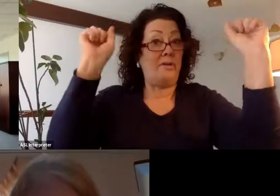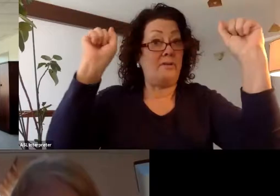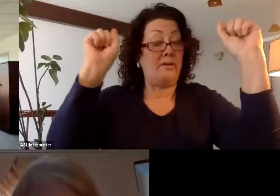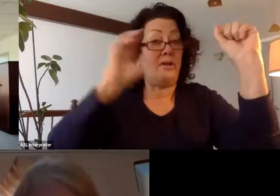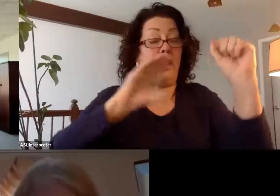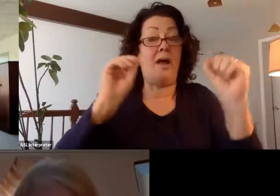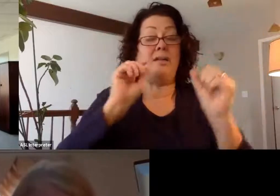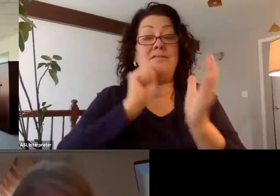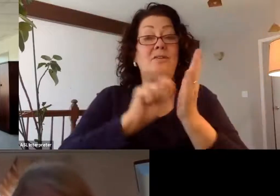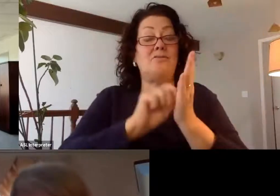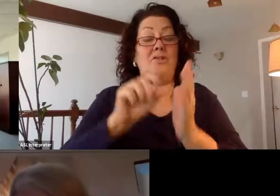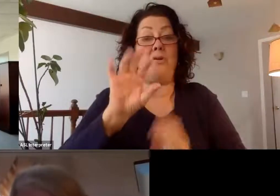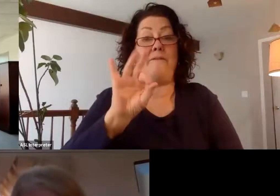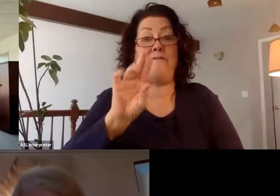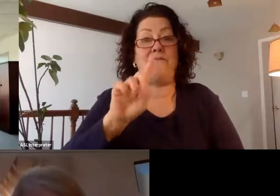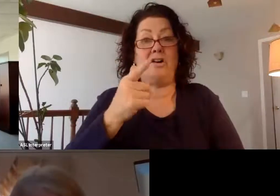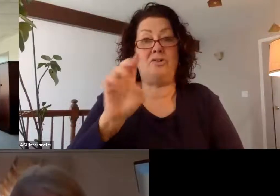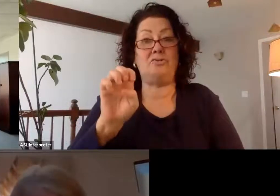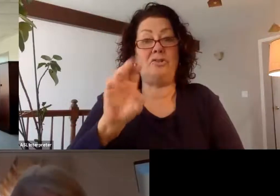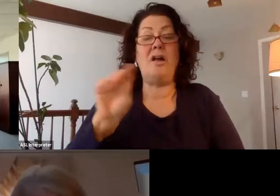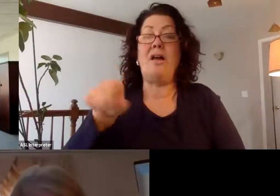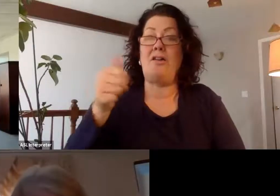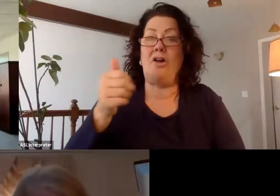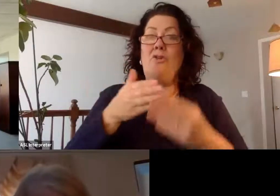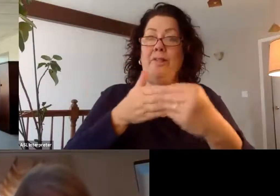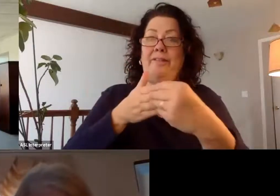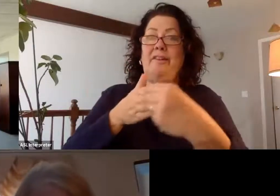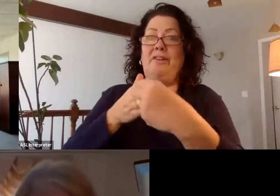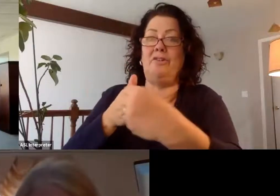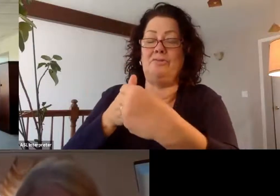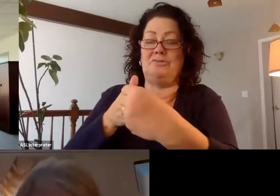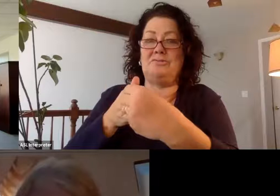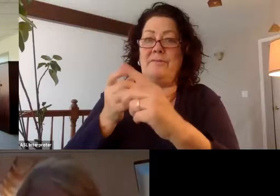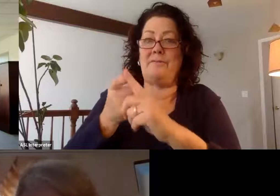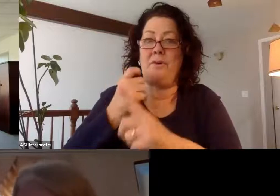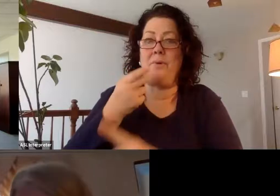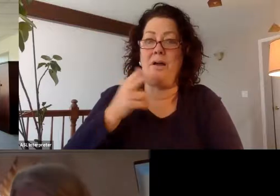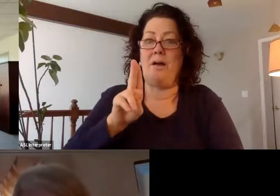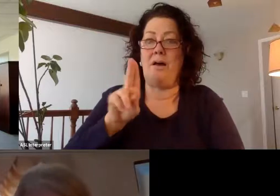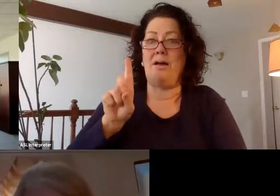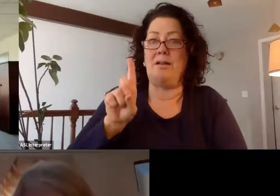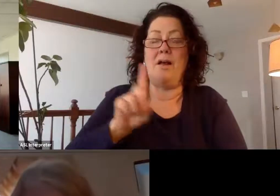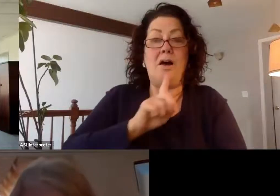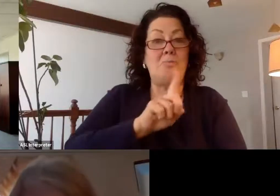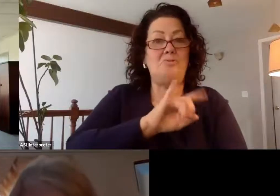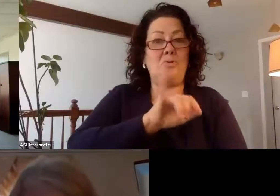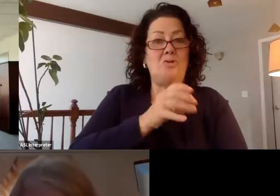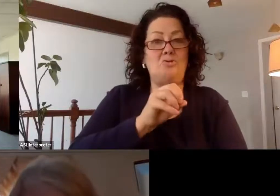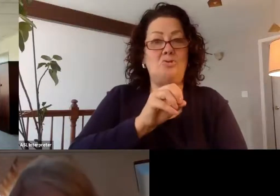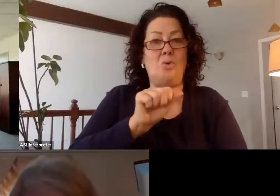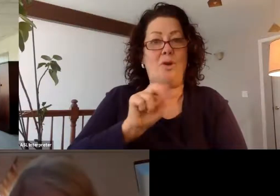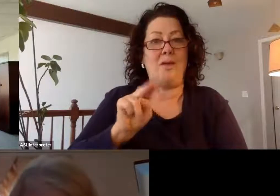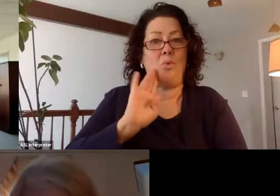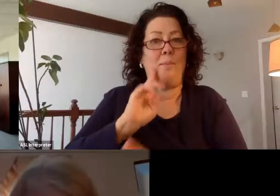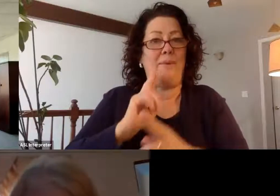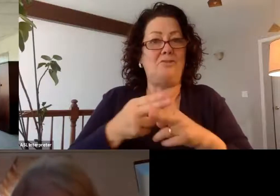Secretary Marsha Fudge, as well as from the other leadership at HUD. And so I'm sure Joanne will probably also mention this, but I